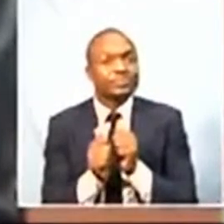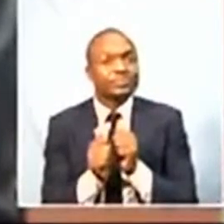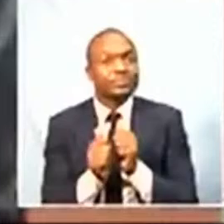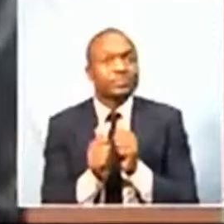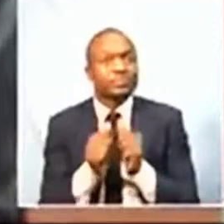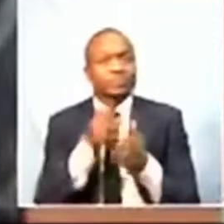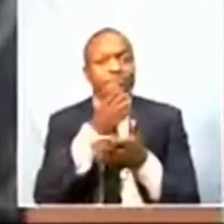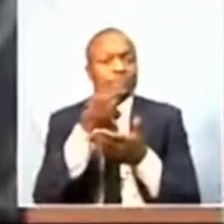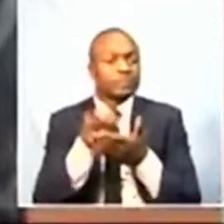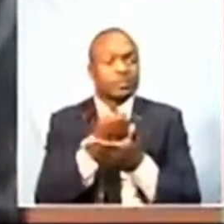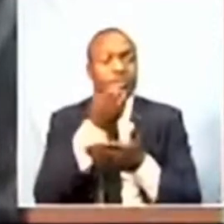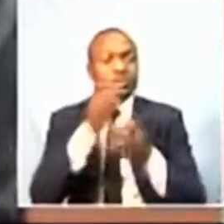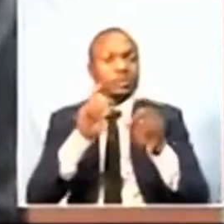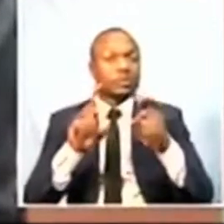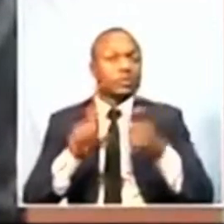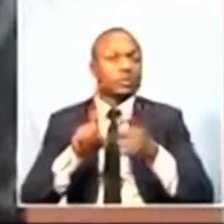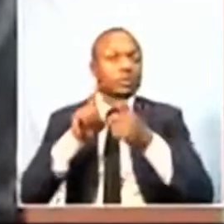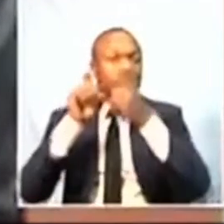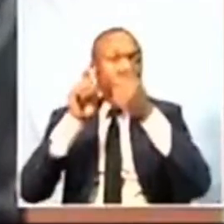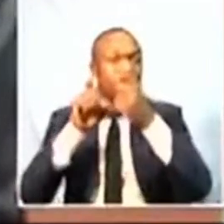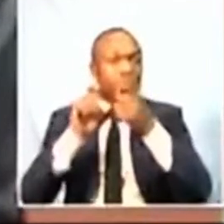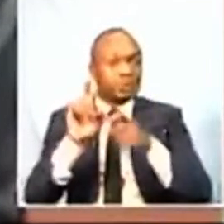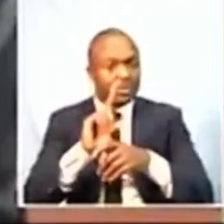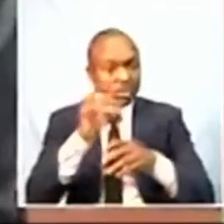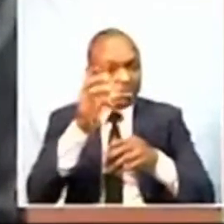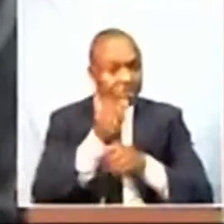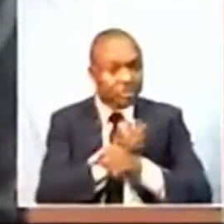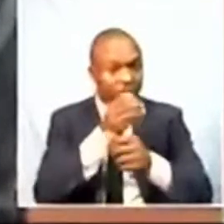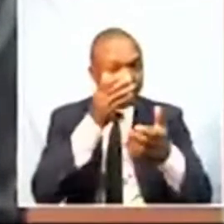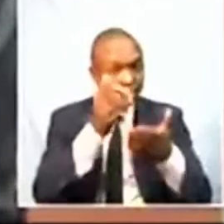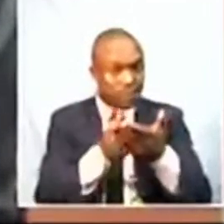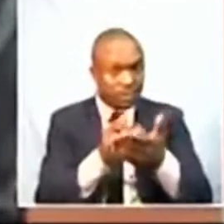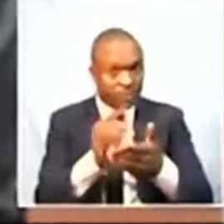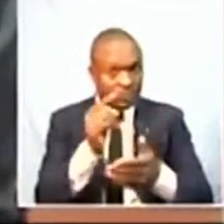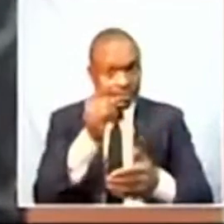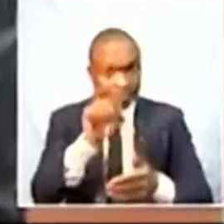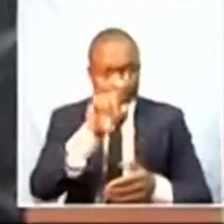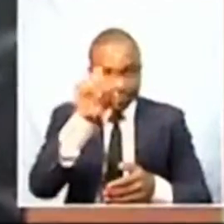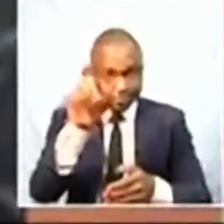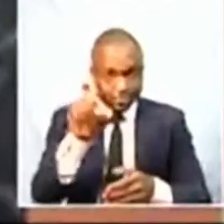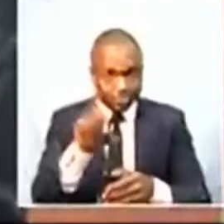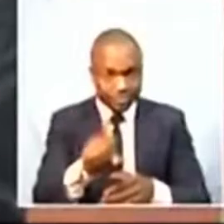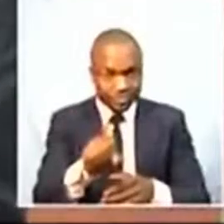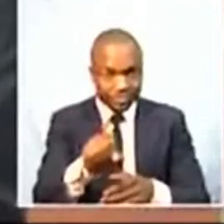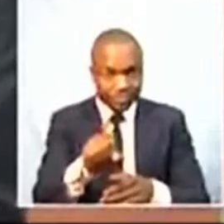the economical challenges? Where did they get that? The first question.